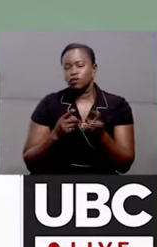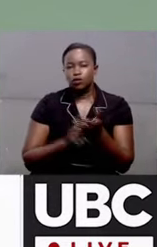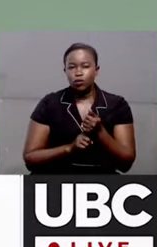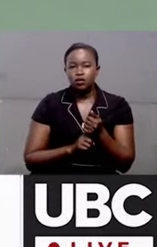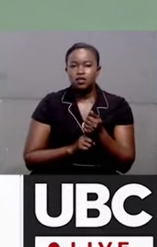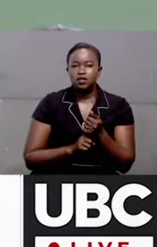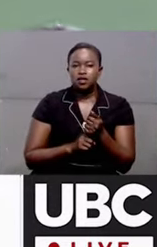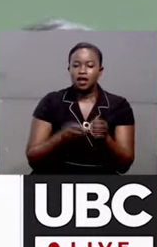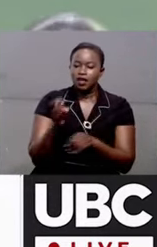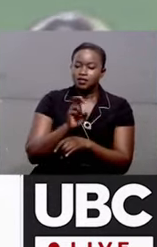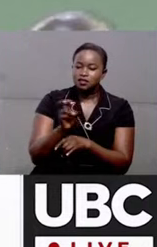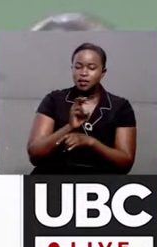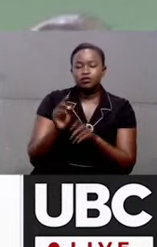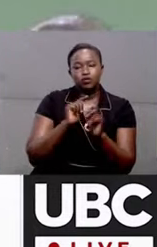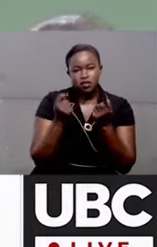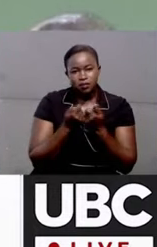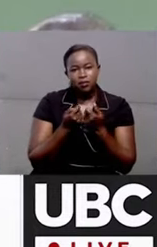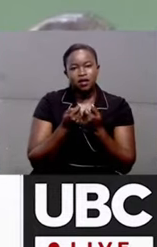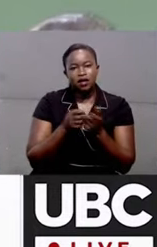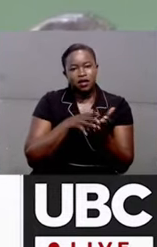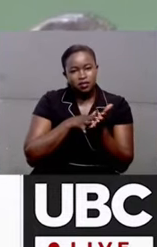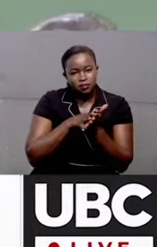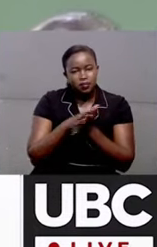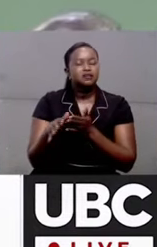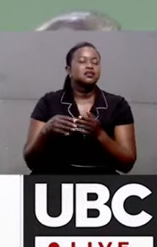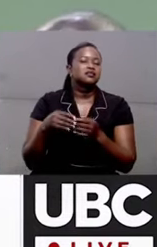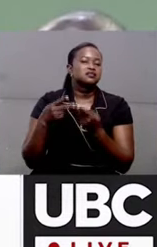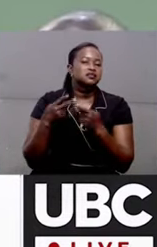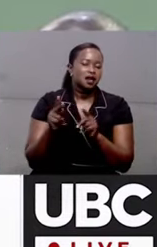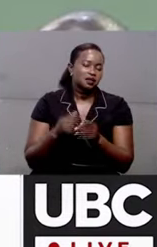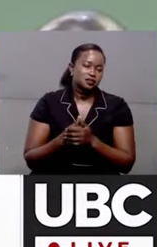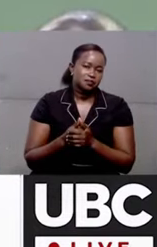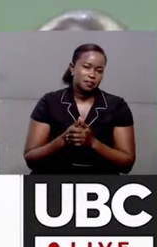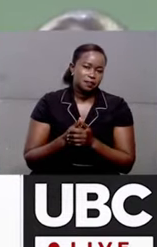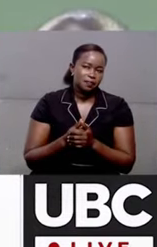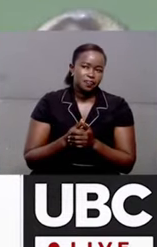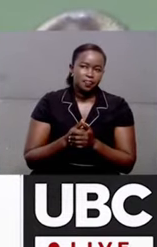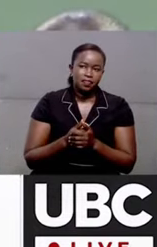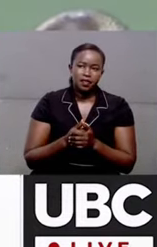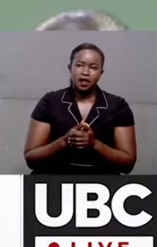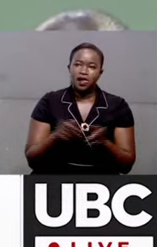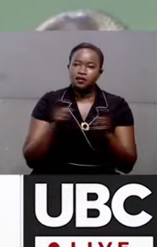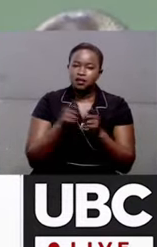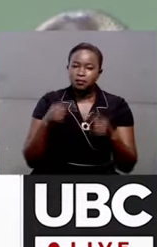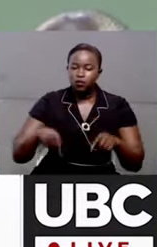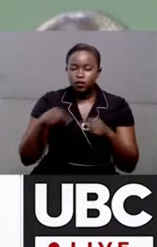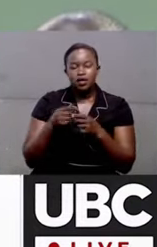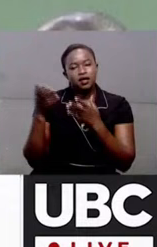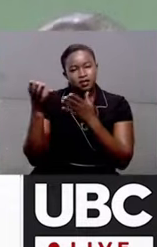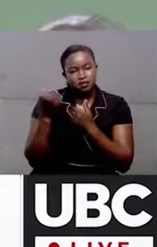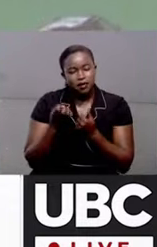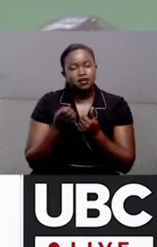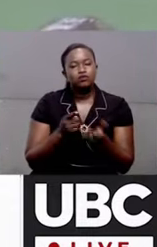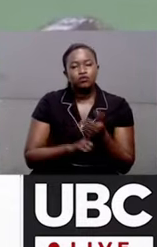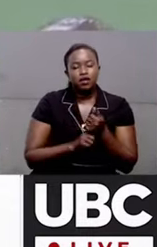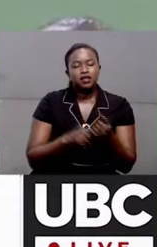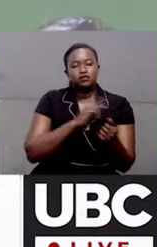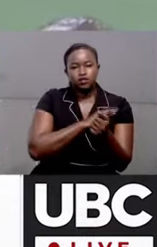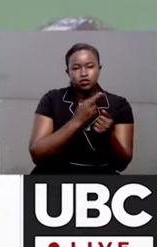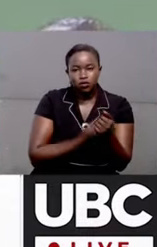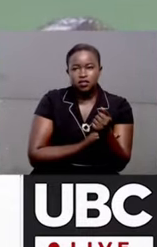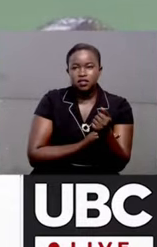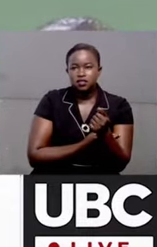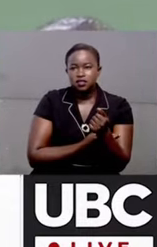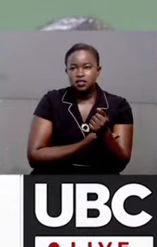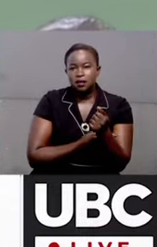team, and these expenses are already going on. That actually, we expected to receive the resources